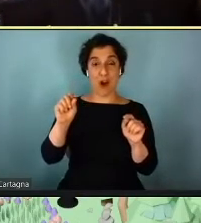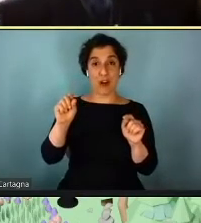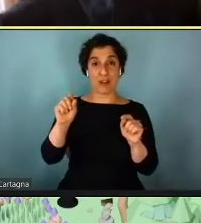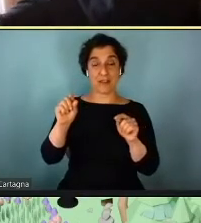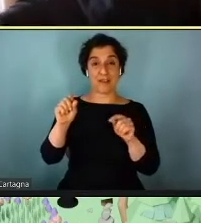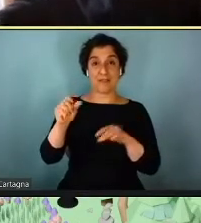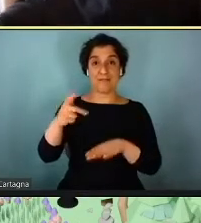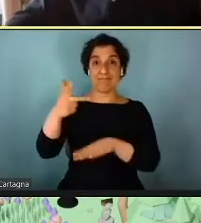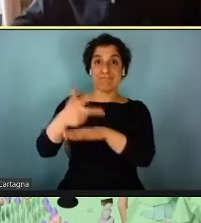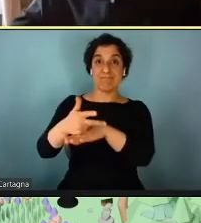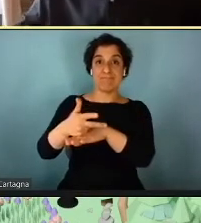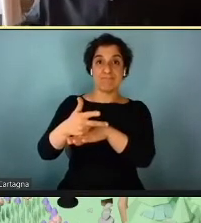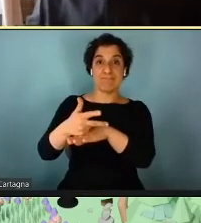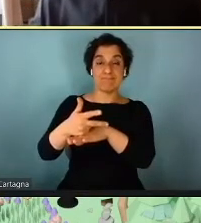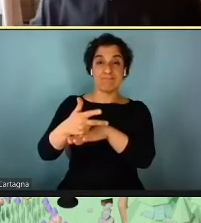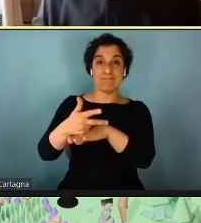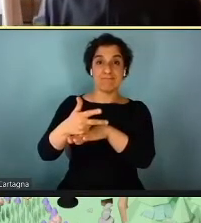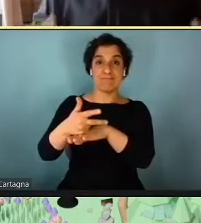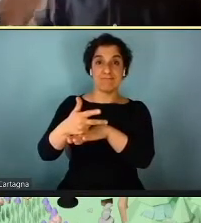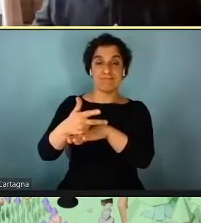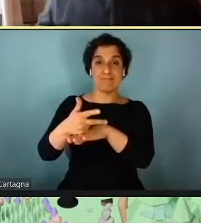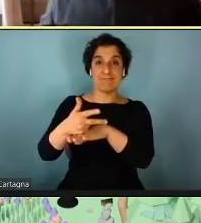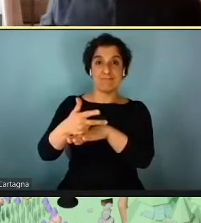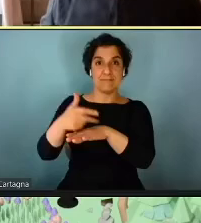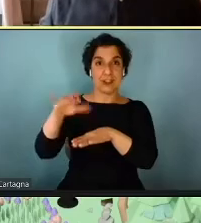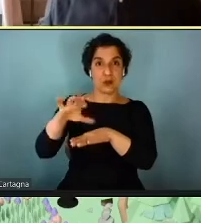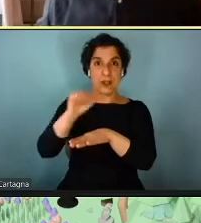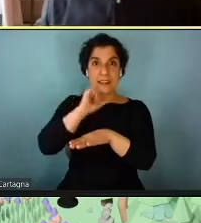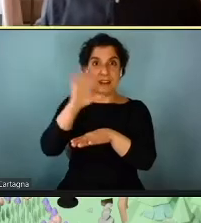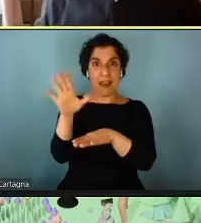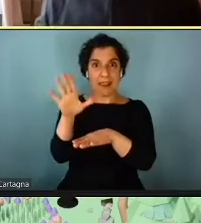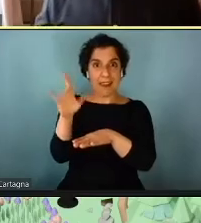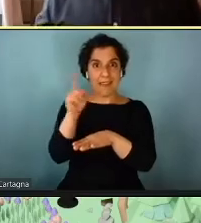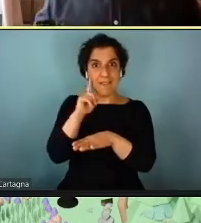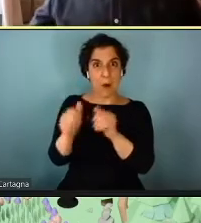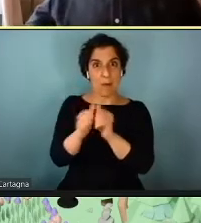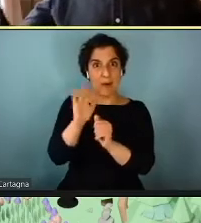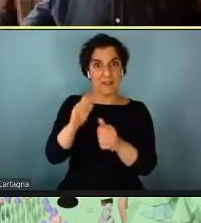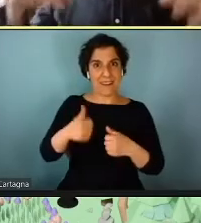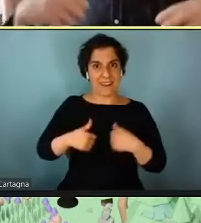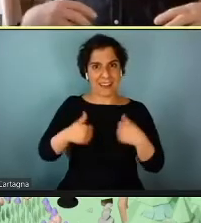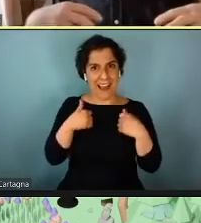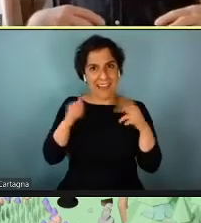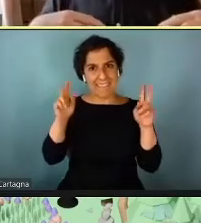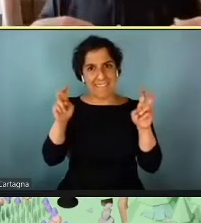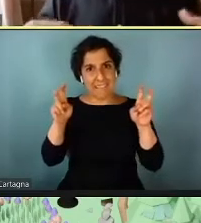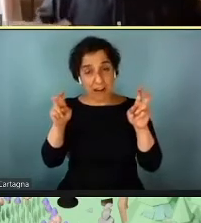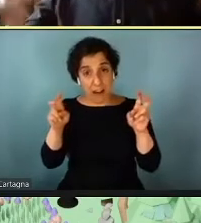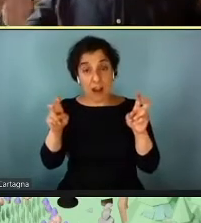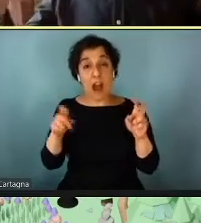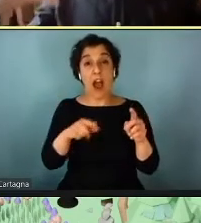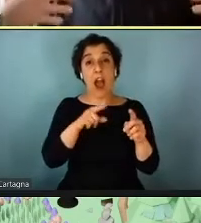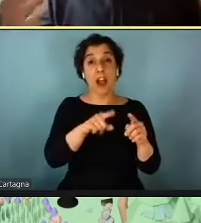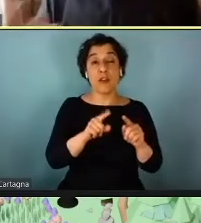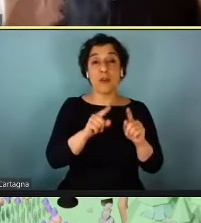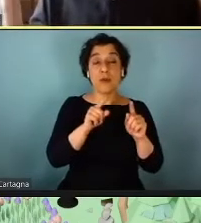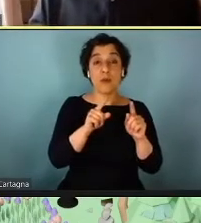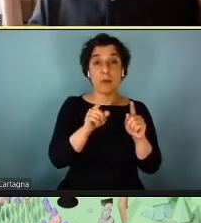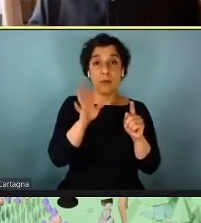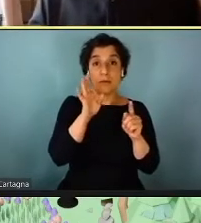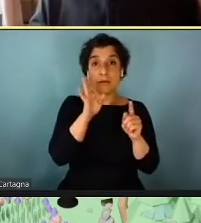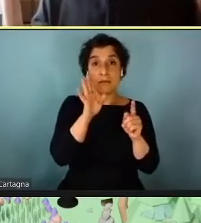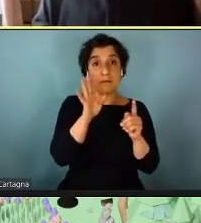are sitting on the curb doing nothing for most of their lives, while when you're going to have